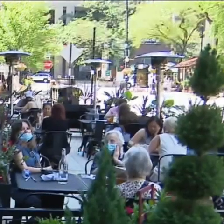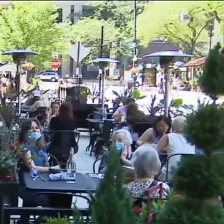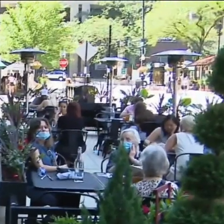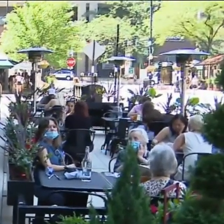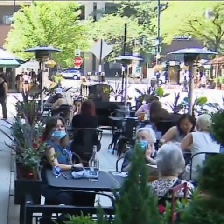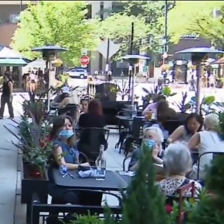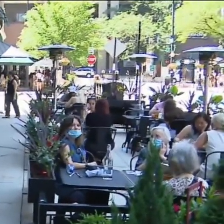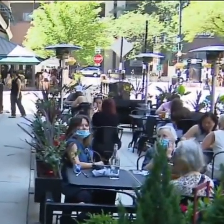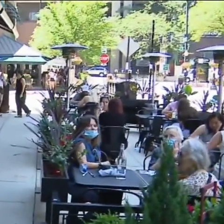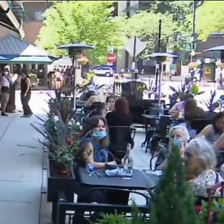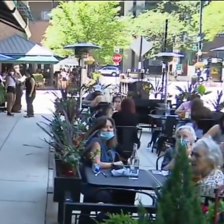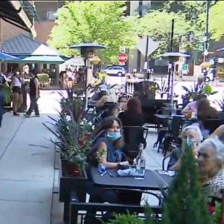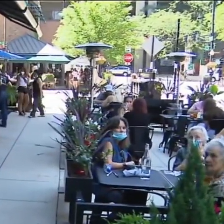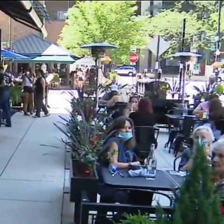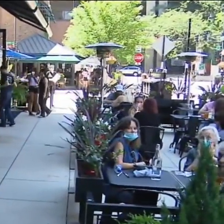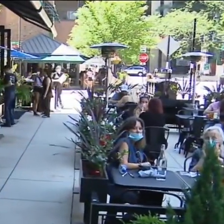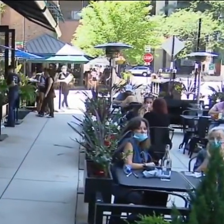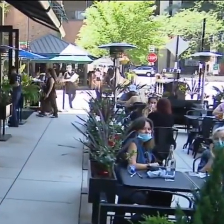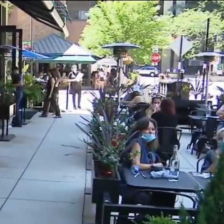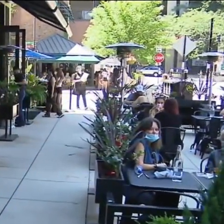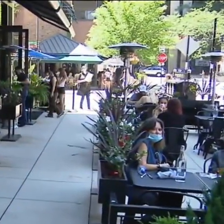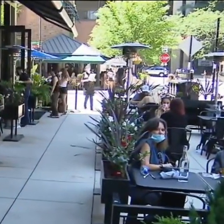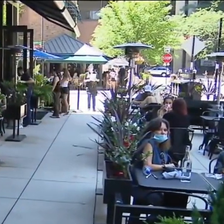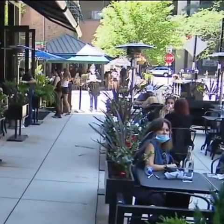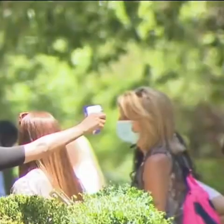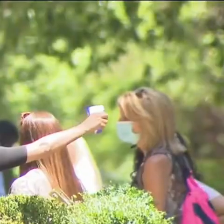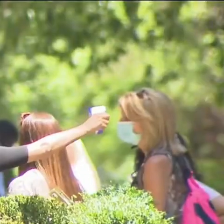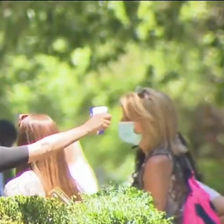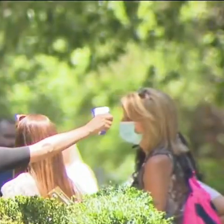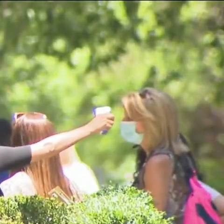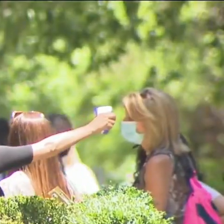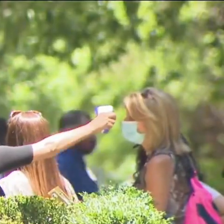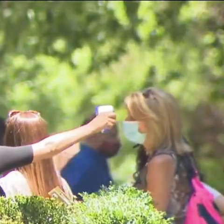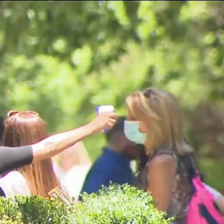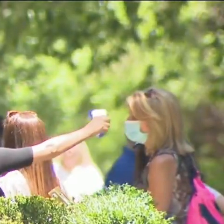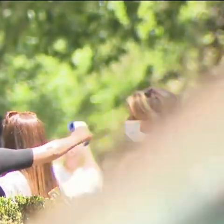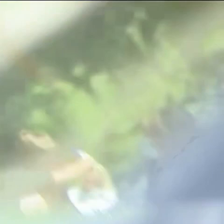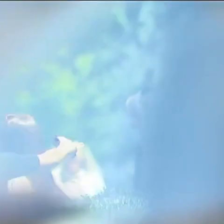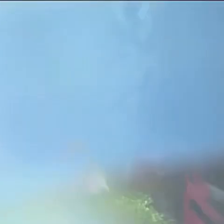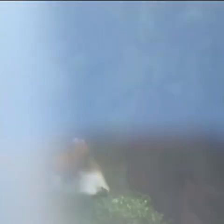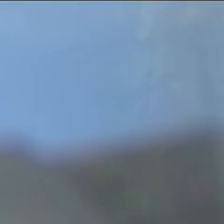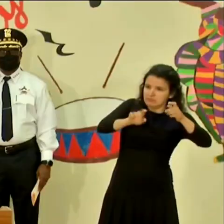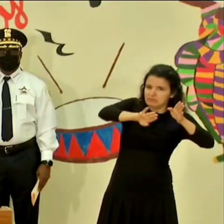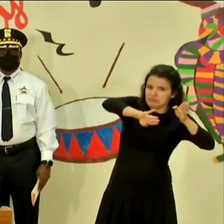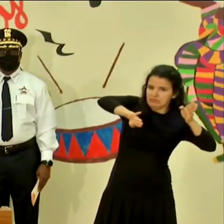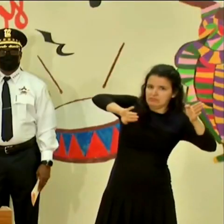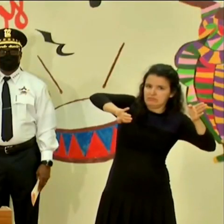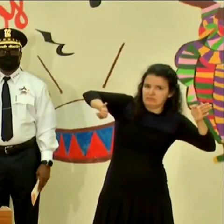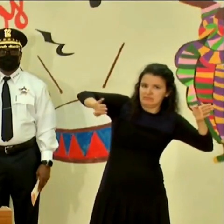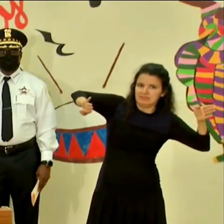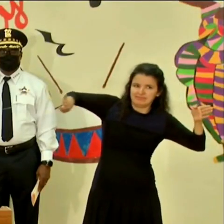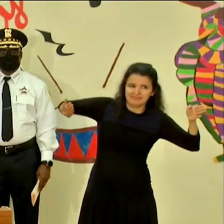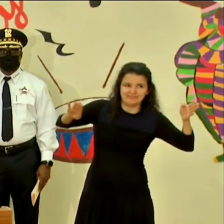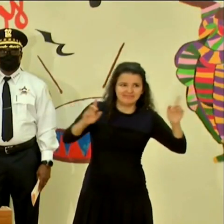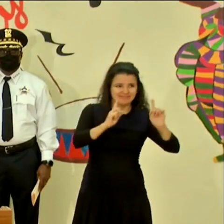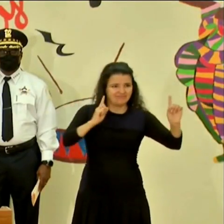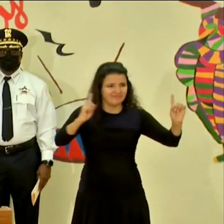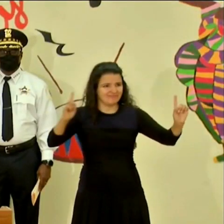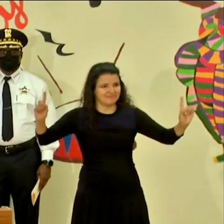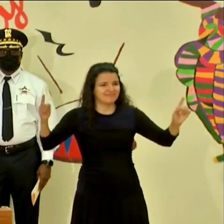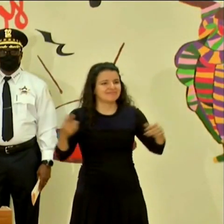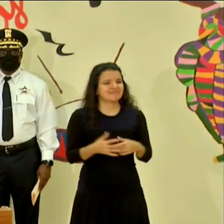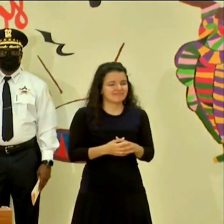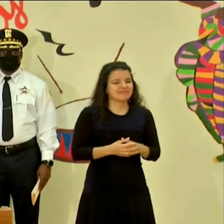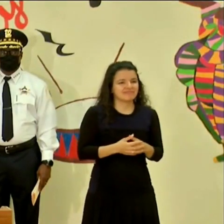bars. Now the city says they won't be so lenient, especially with long lines outside. If you refuse to manage the